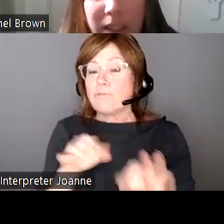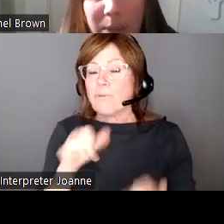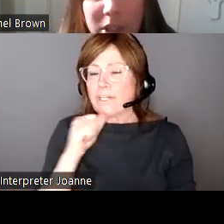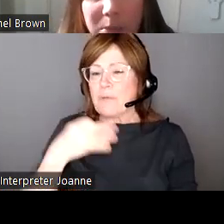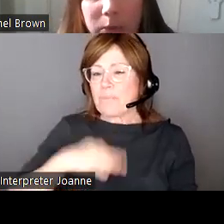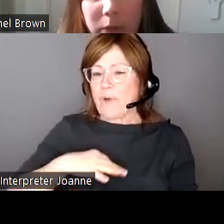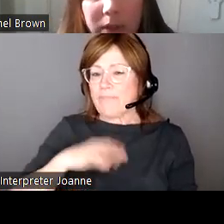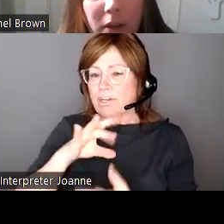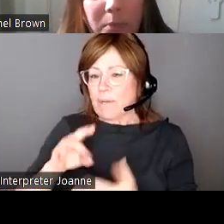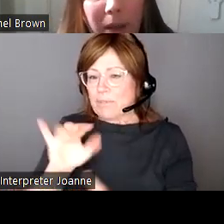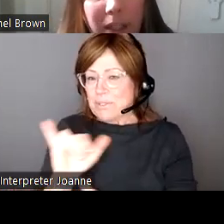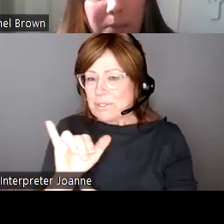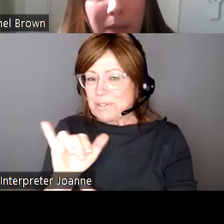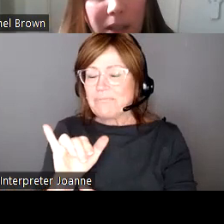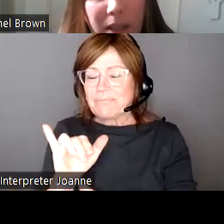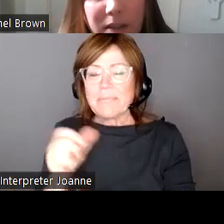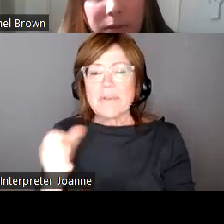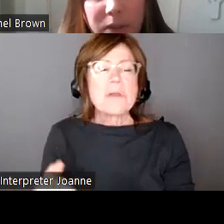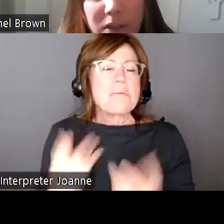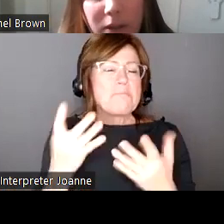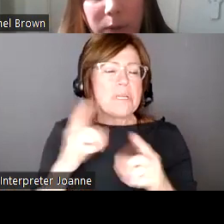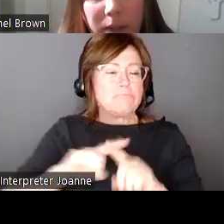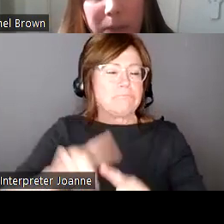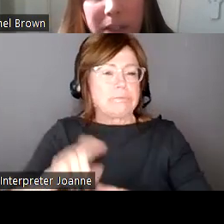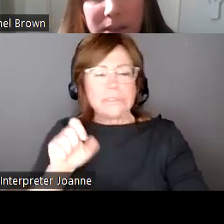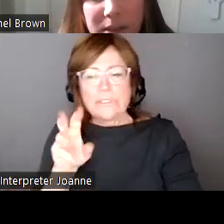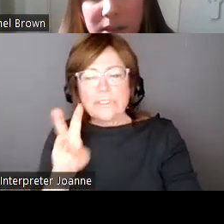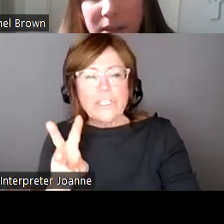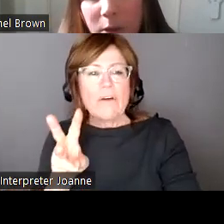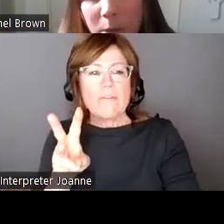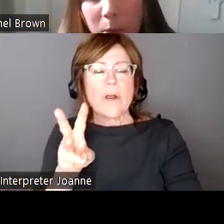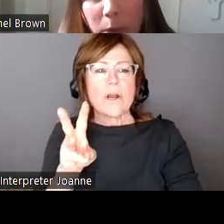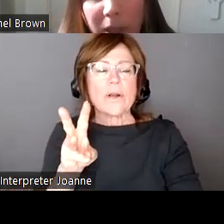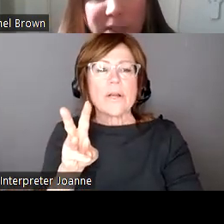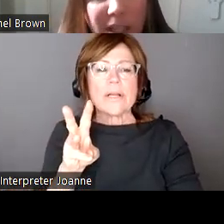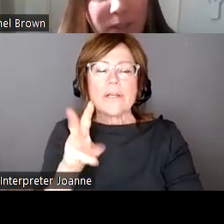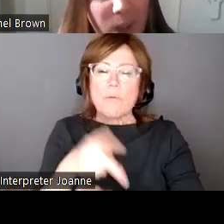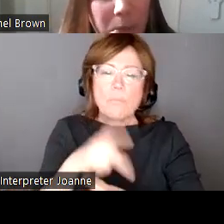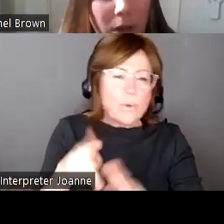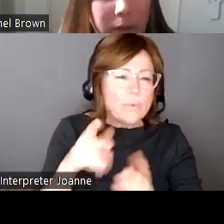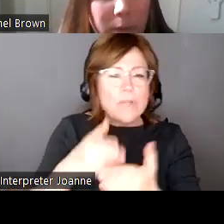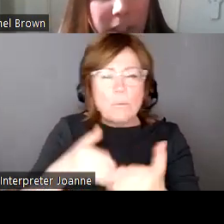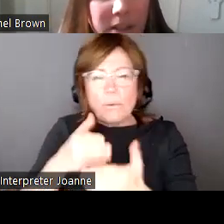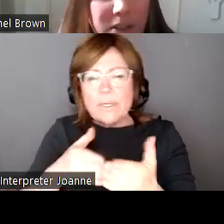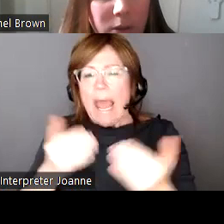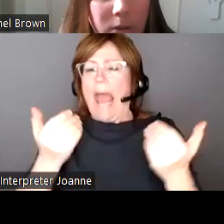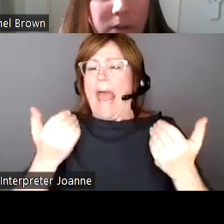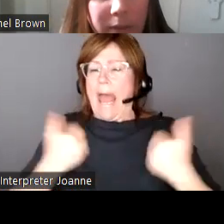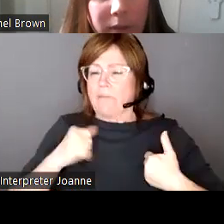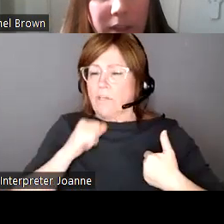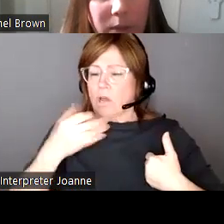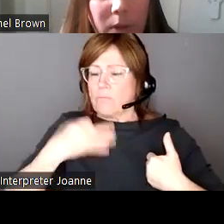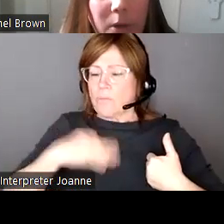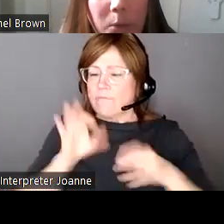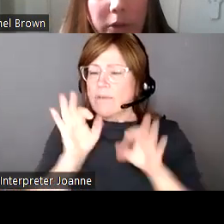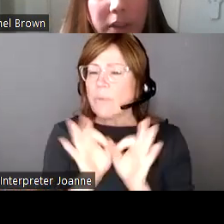And like I mentioned before, there are many, many different software pieces or programs that have nonprofit rates. So